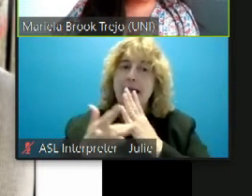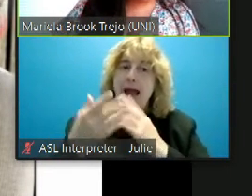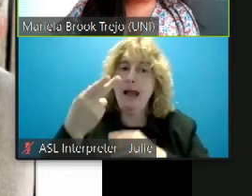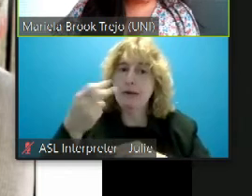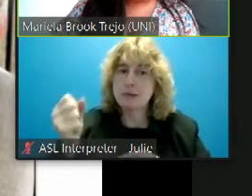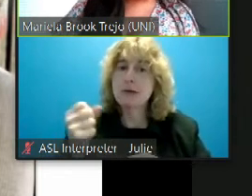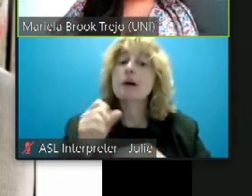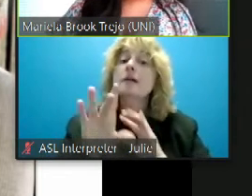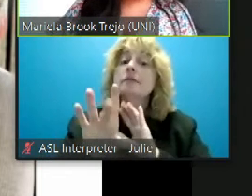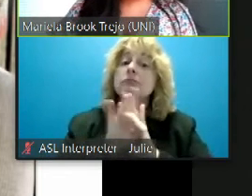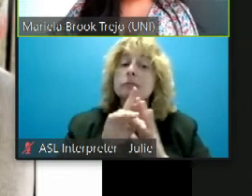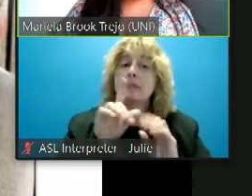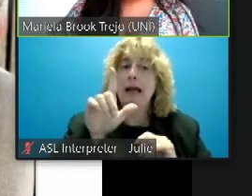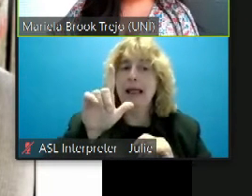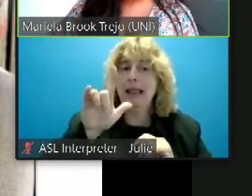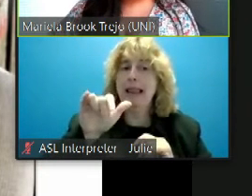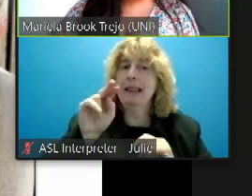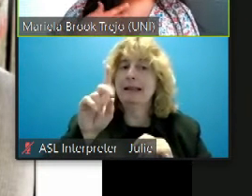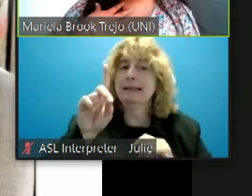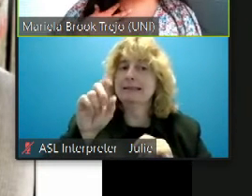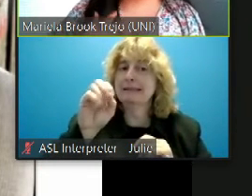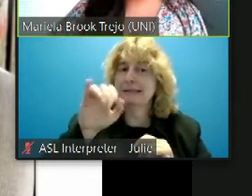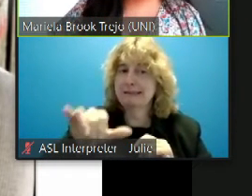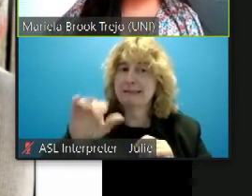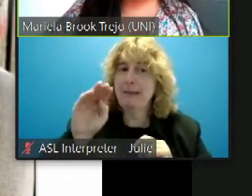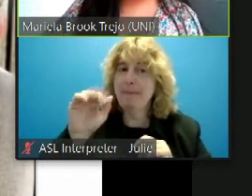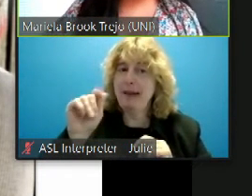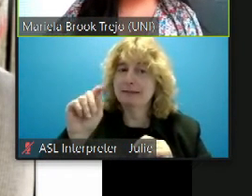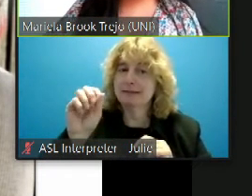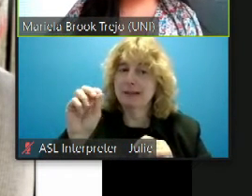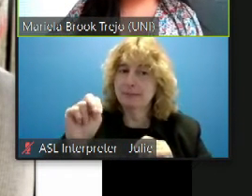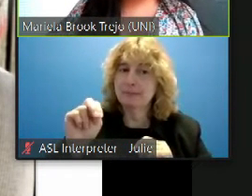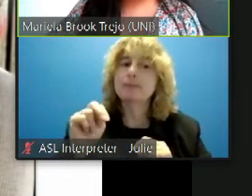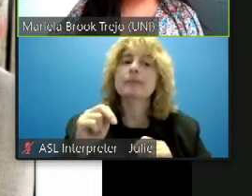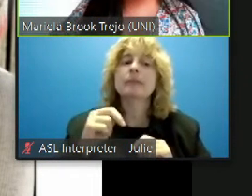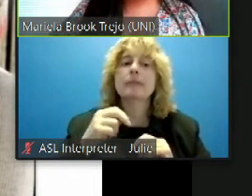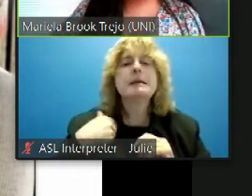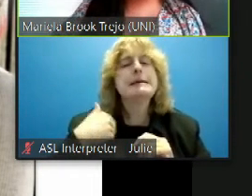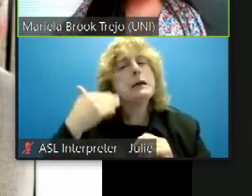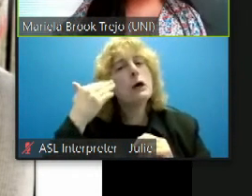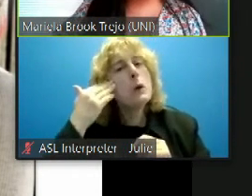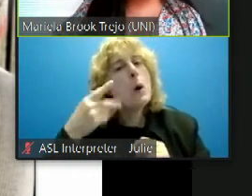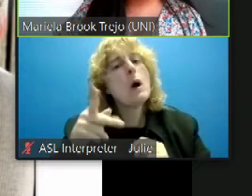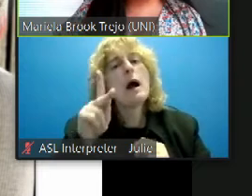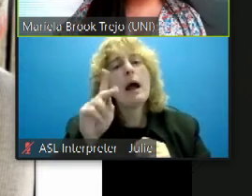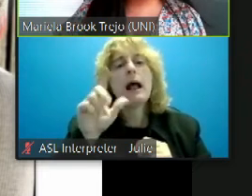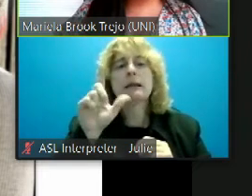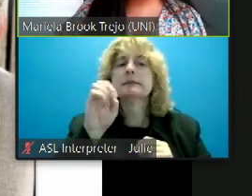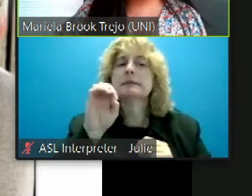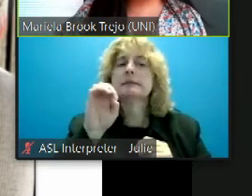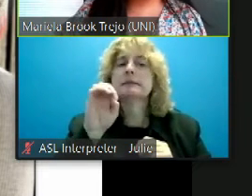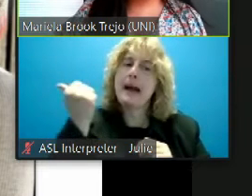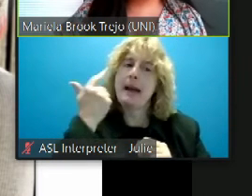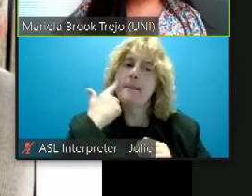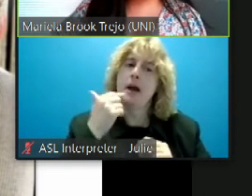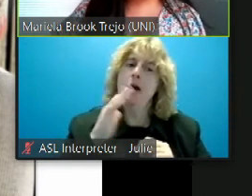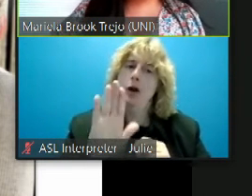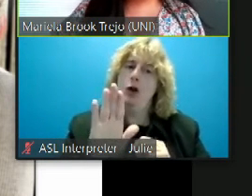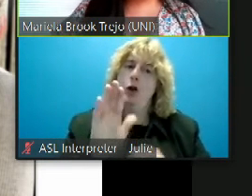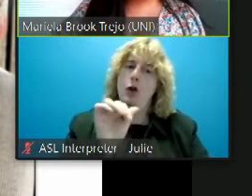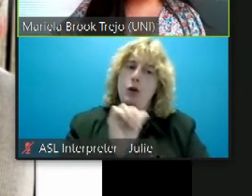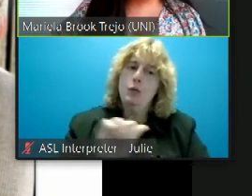Her reasoning is, I know Kendley best because of her work on the core team of My Student's Dream,